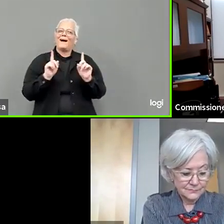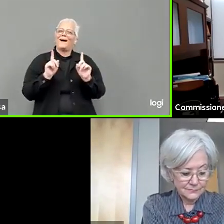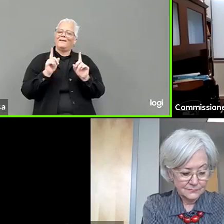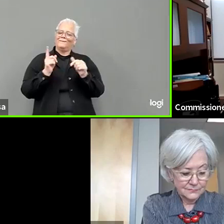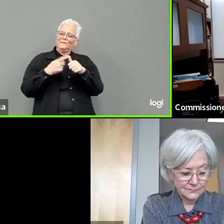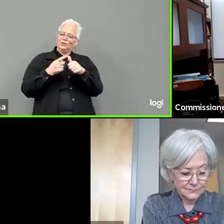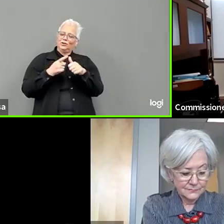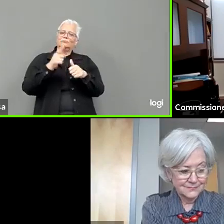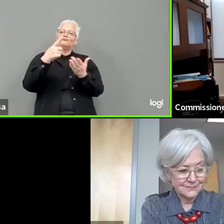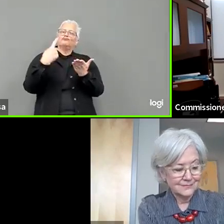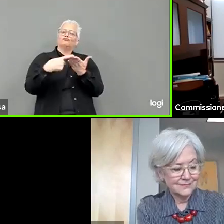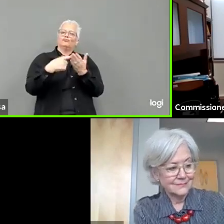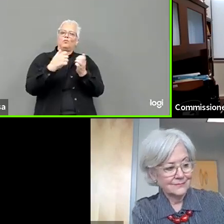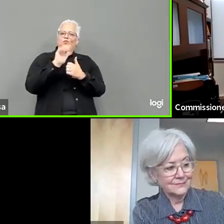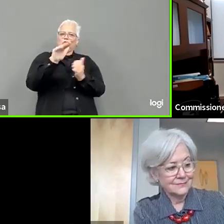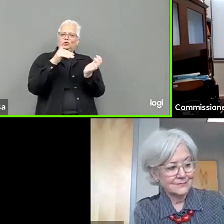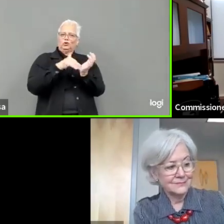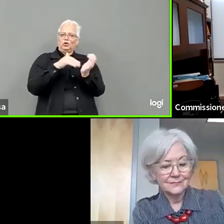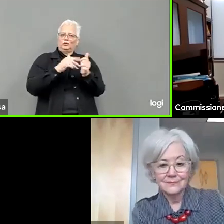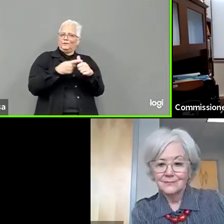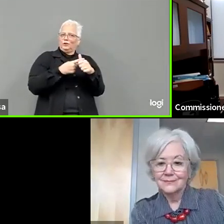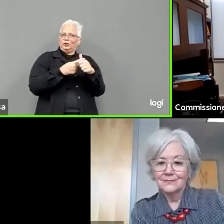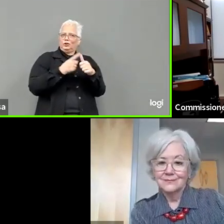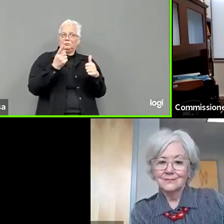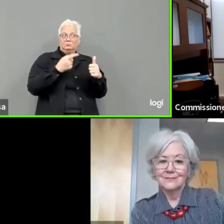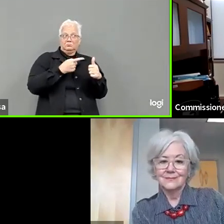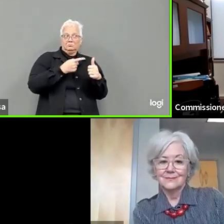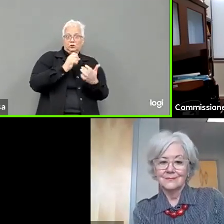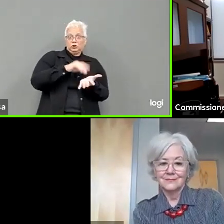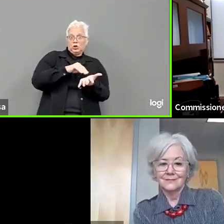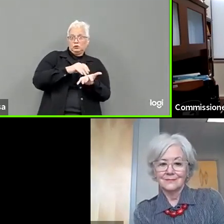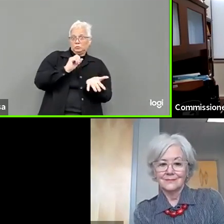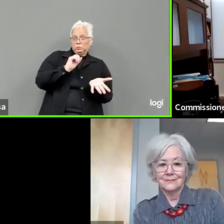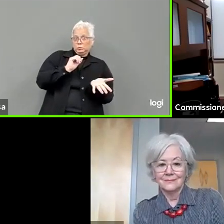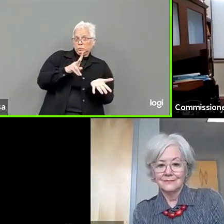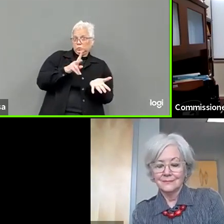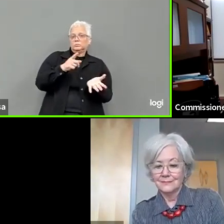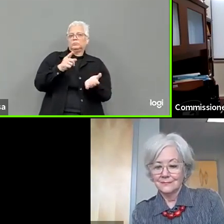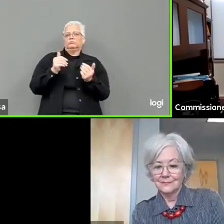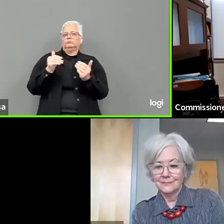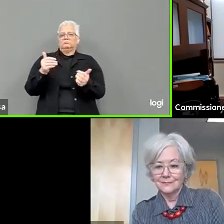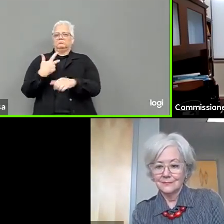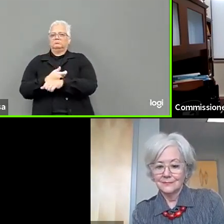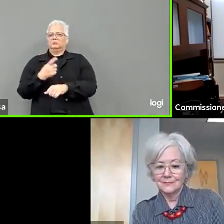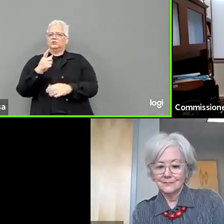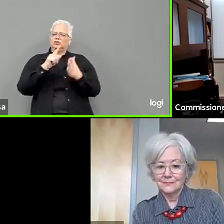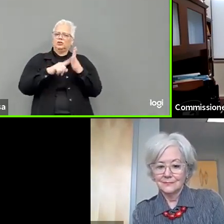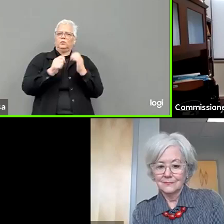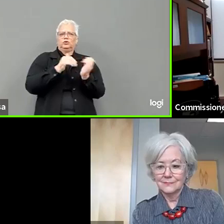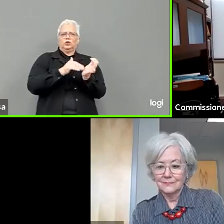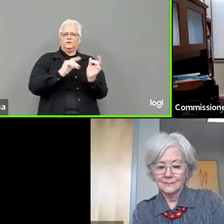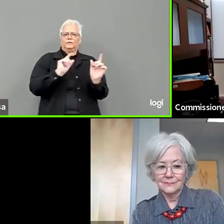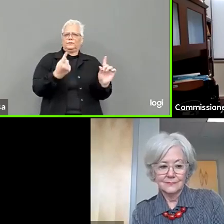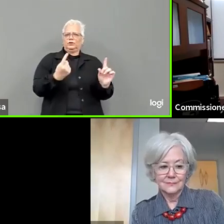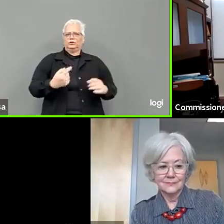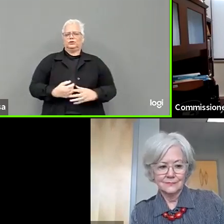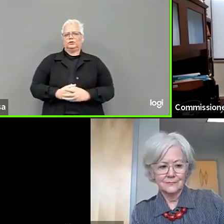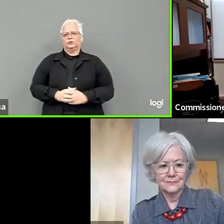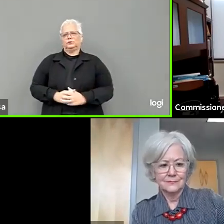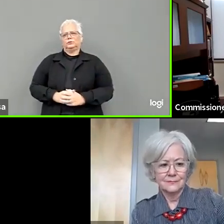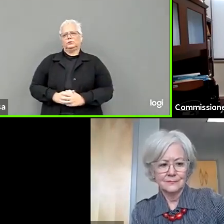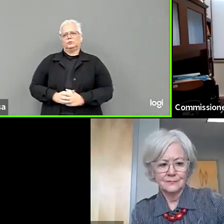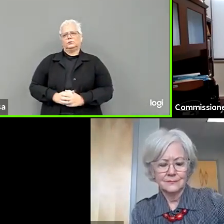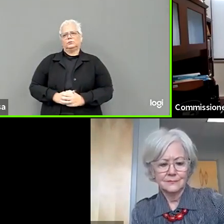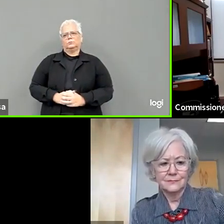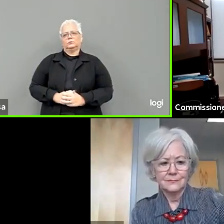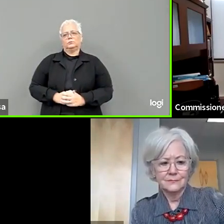you. KTL for Dr. Dart. Governor Stitt said this week that he's working to get our summer back. Do you project this is